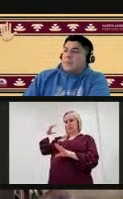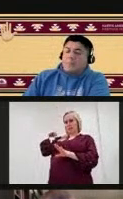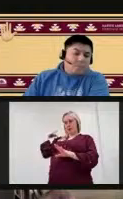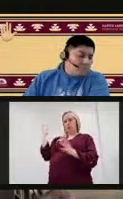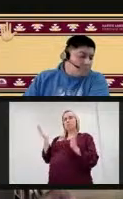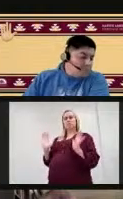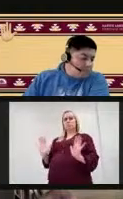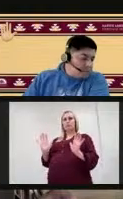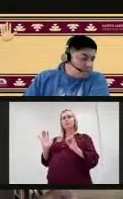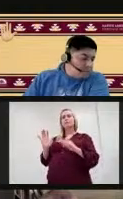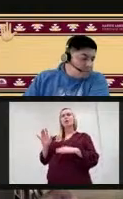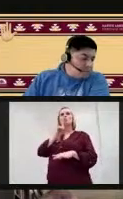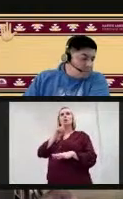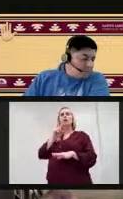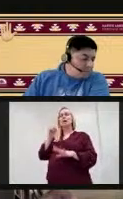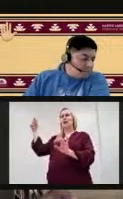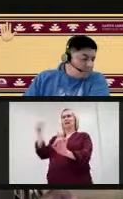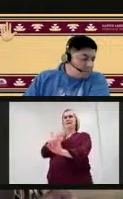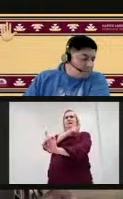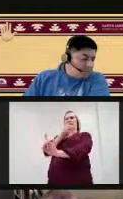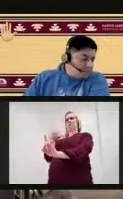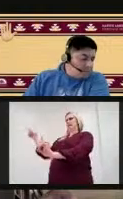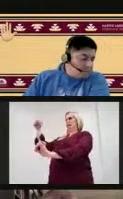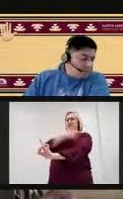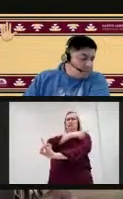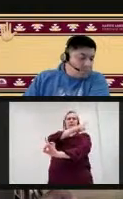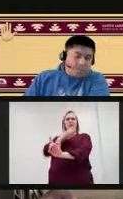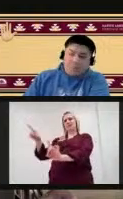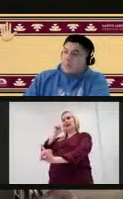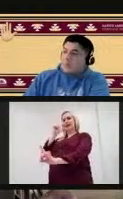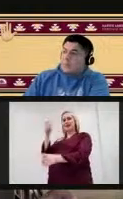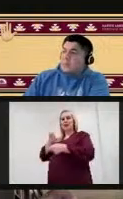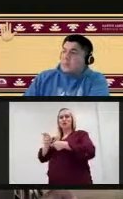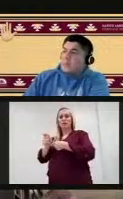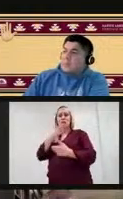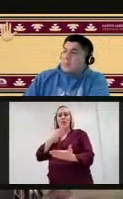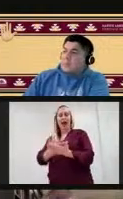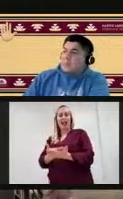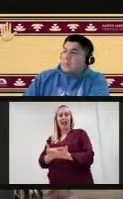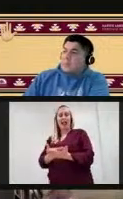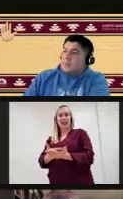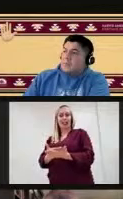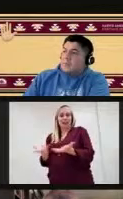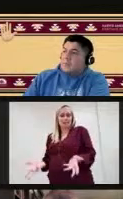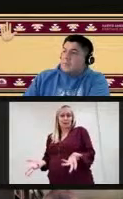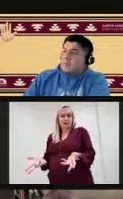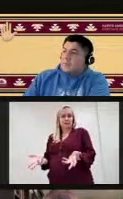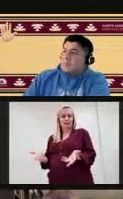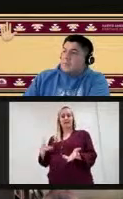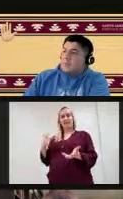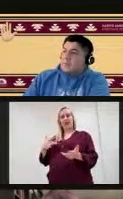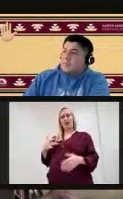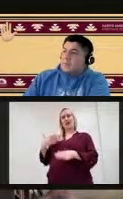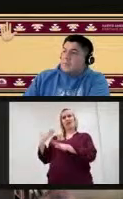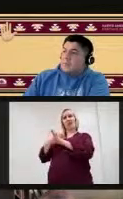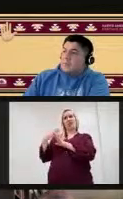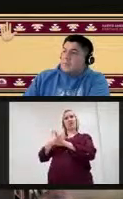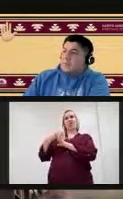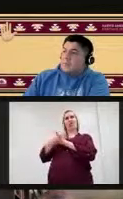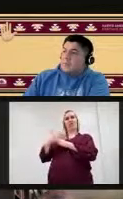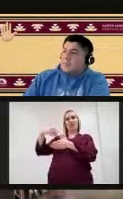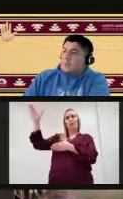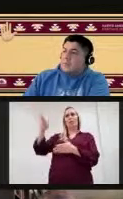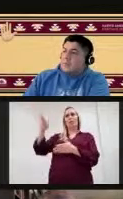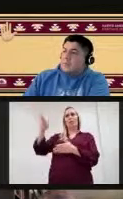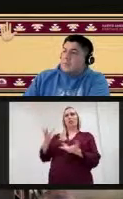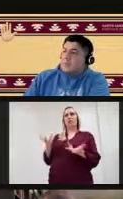really getting the runaround and not treated well, and basically just like, you're a nuisance, go away. And I